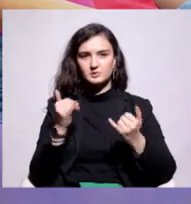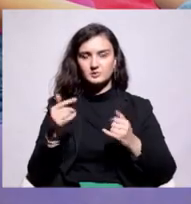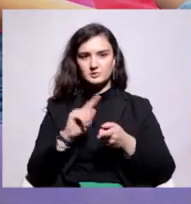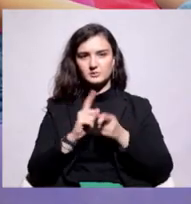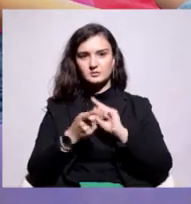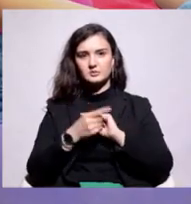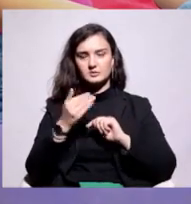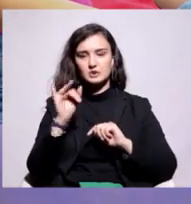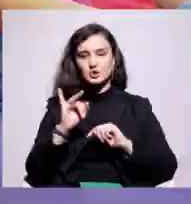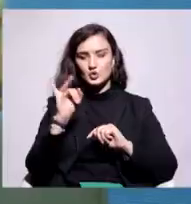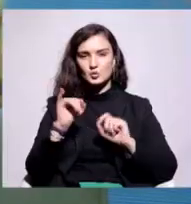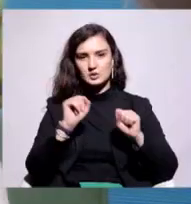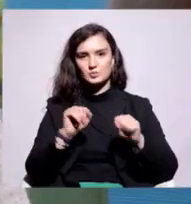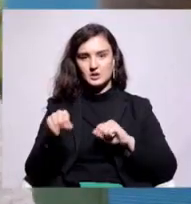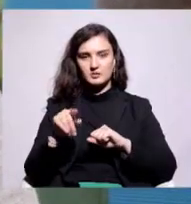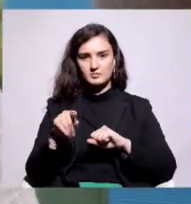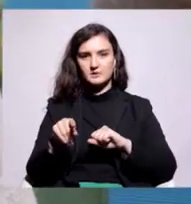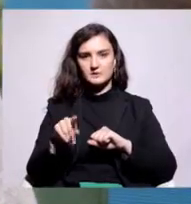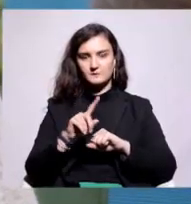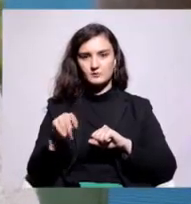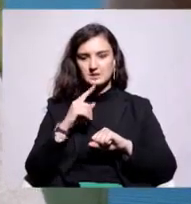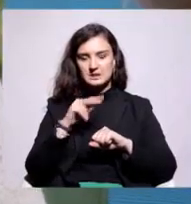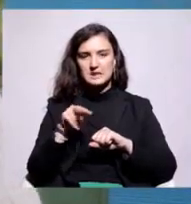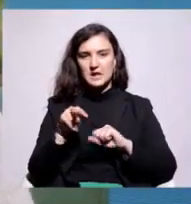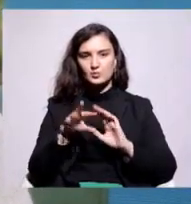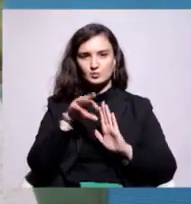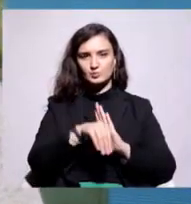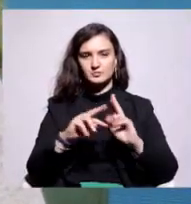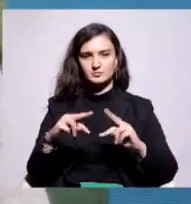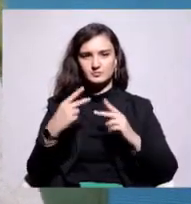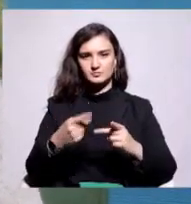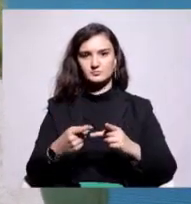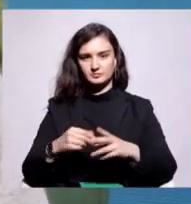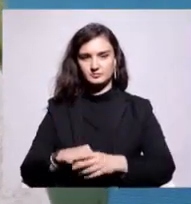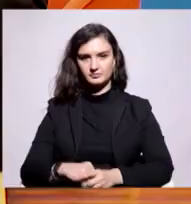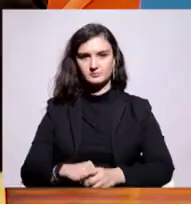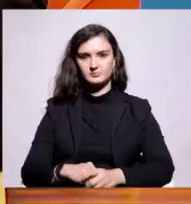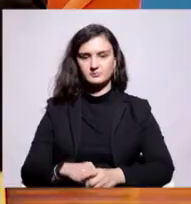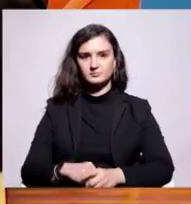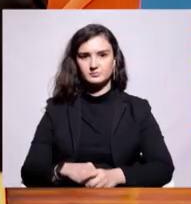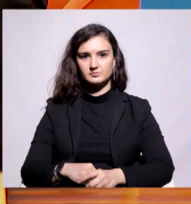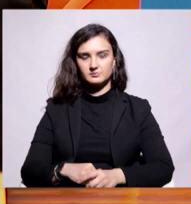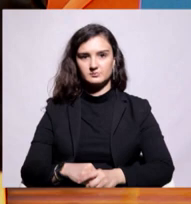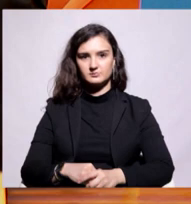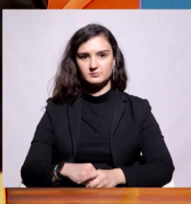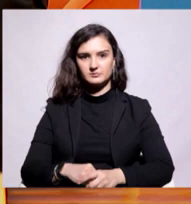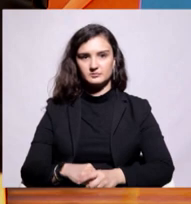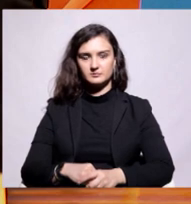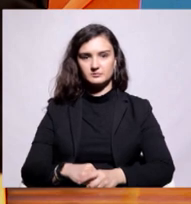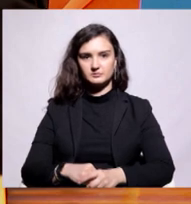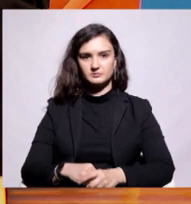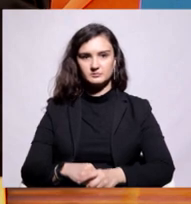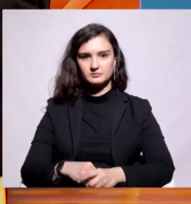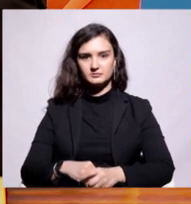that satirical skill into literary satire.